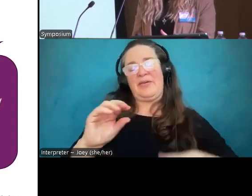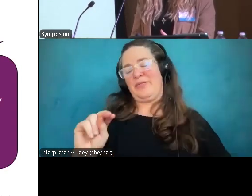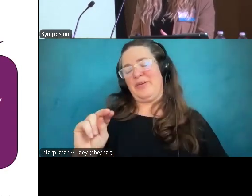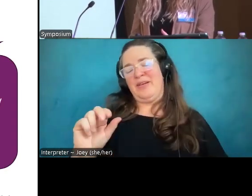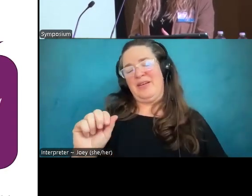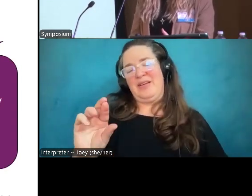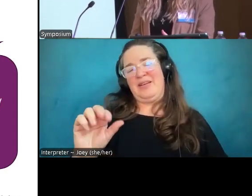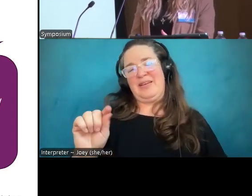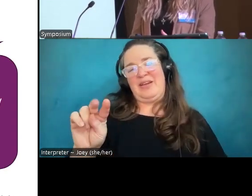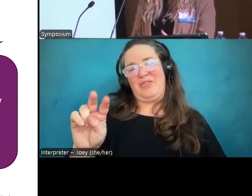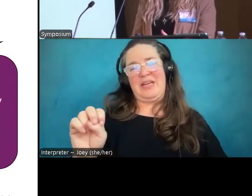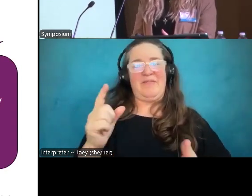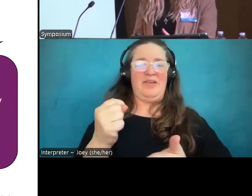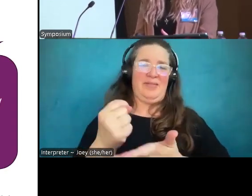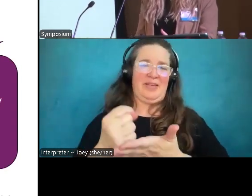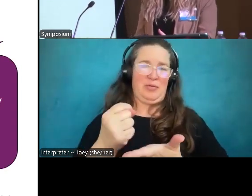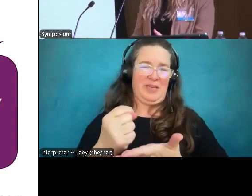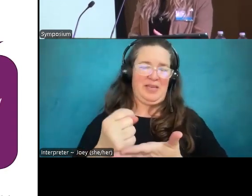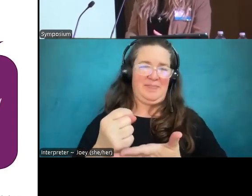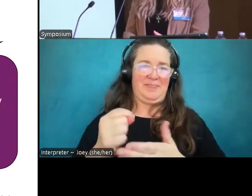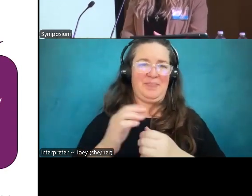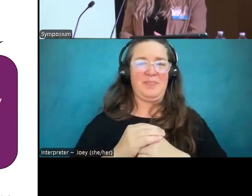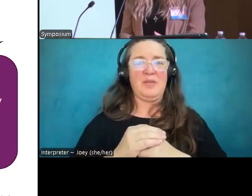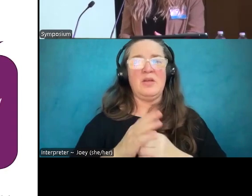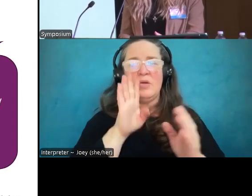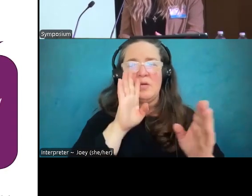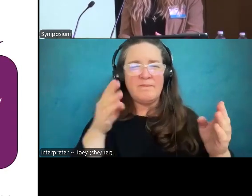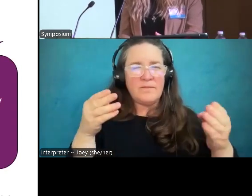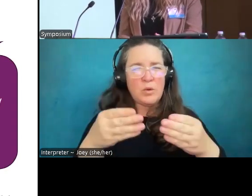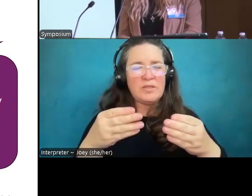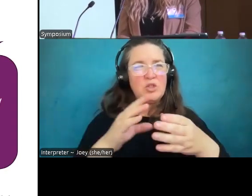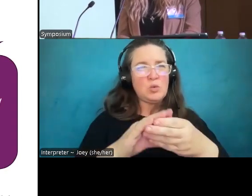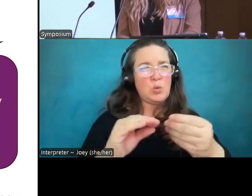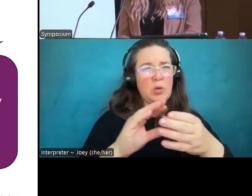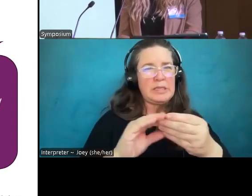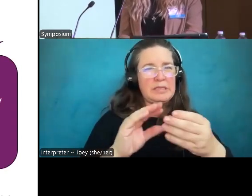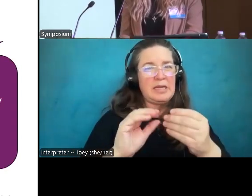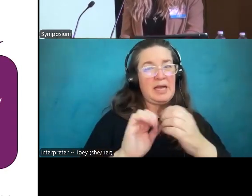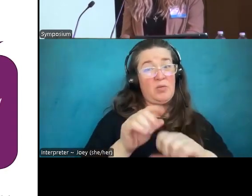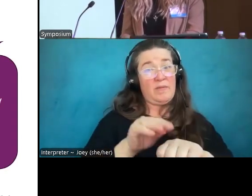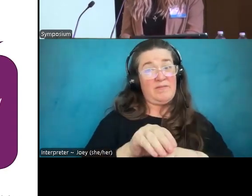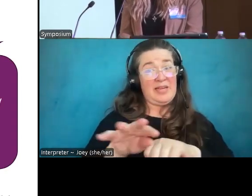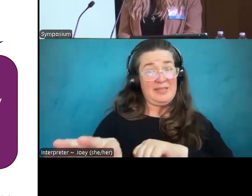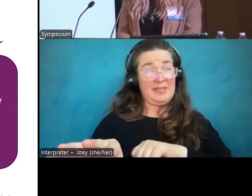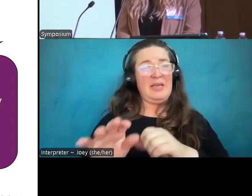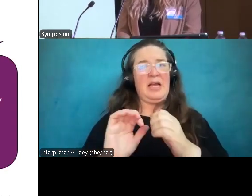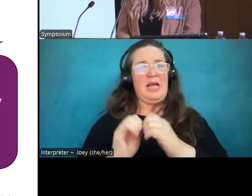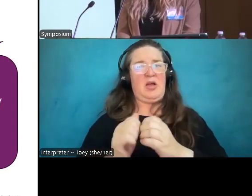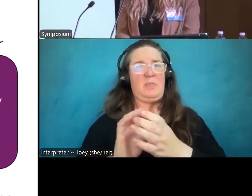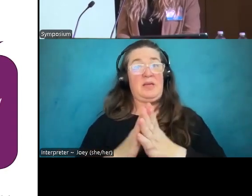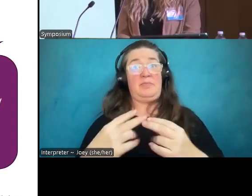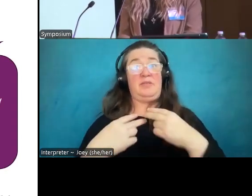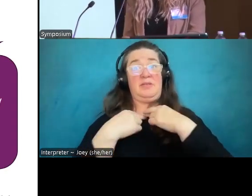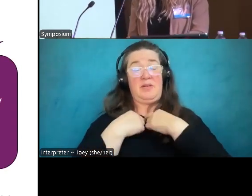stories that we can get trapped in and how being trapped in a problem story can dominate our life. And one strategy